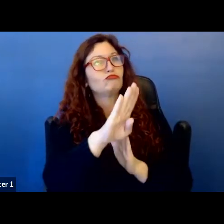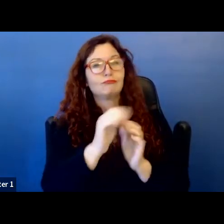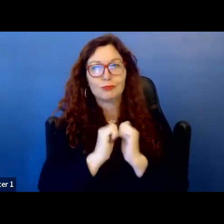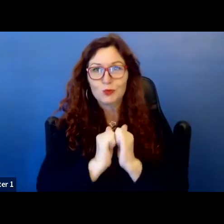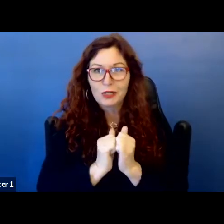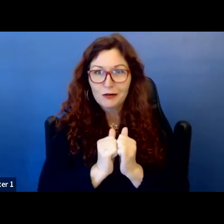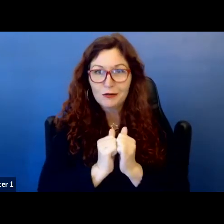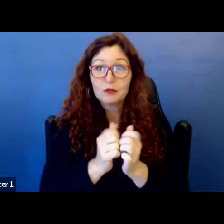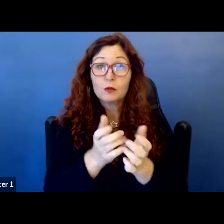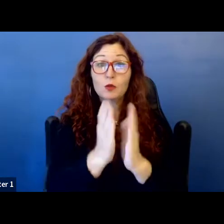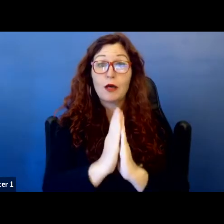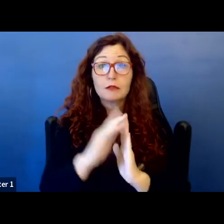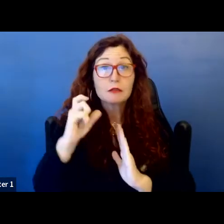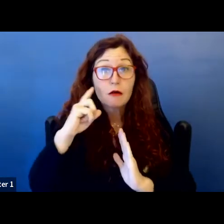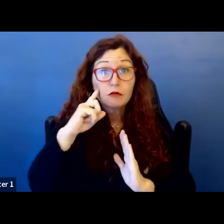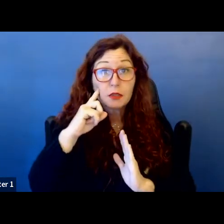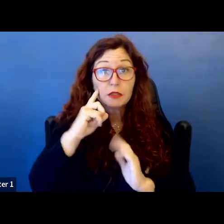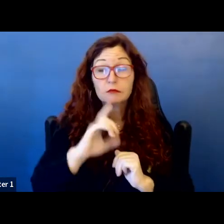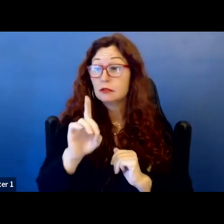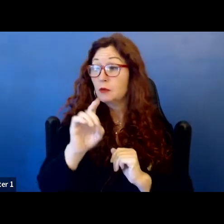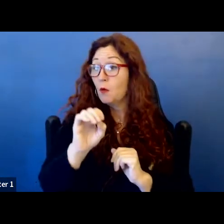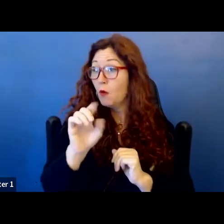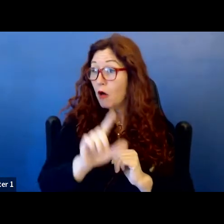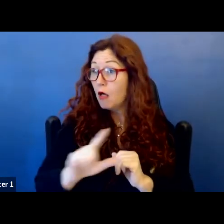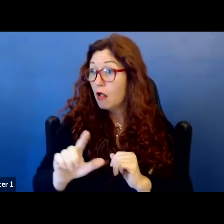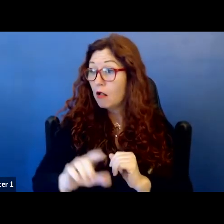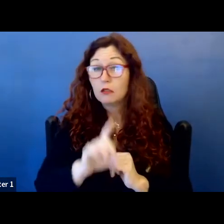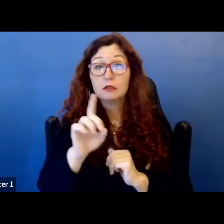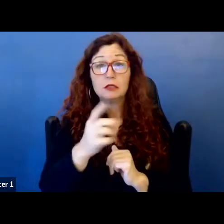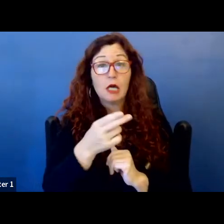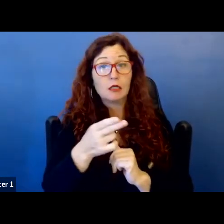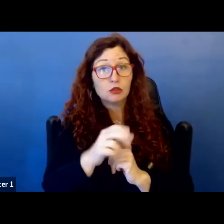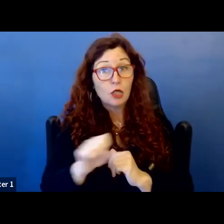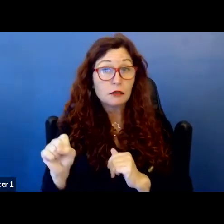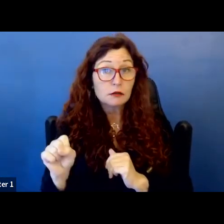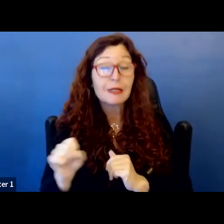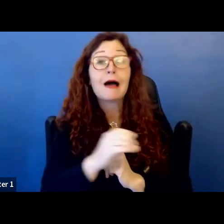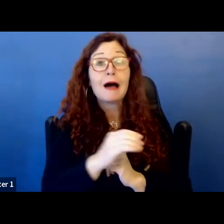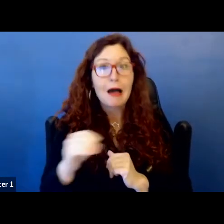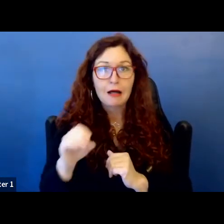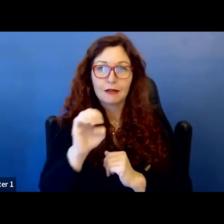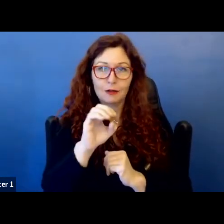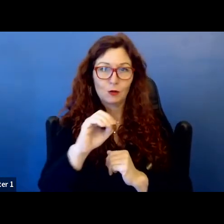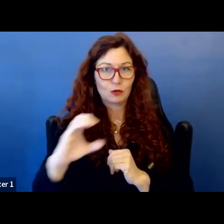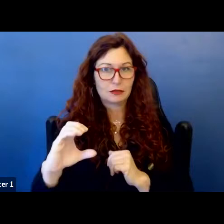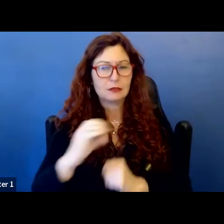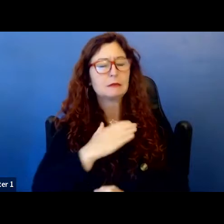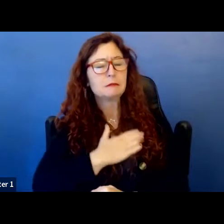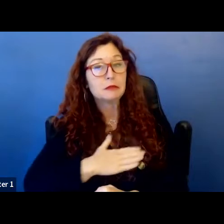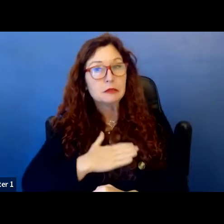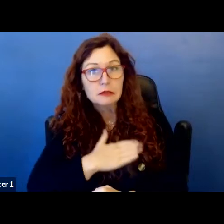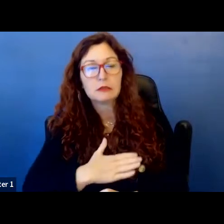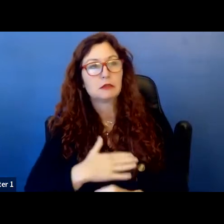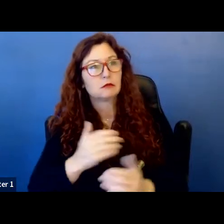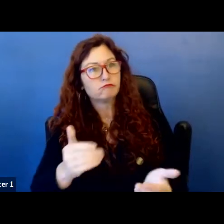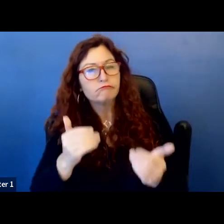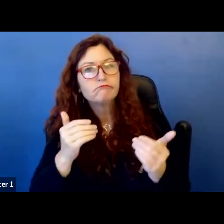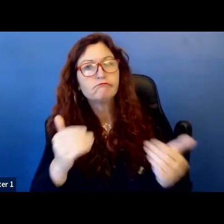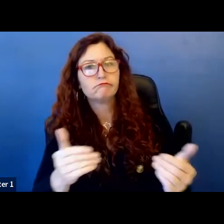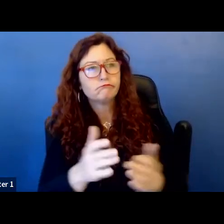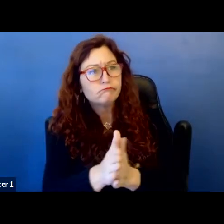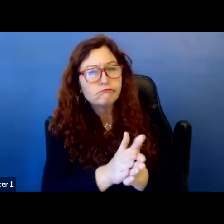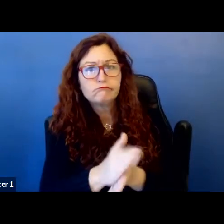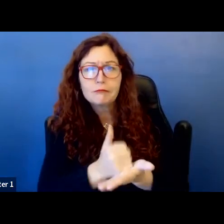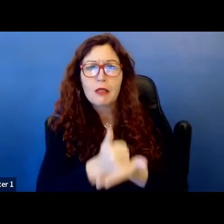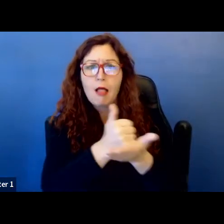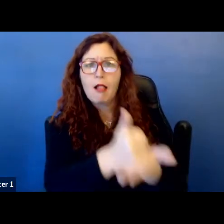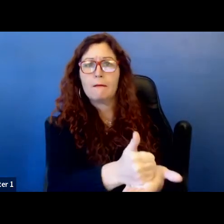department of labor and the department of homeland security to take meaningful steps not just to hold abuse of employers accountable but to protect workers who come forward